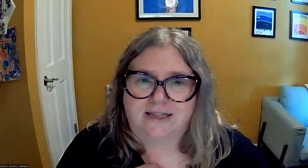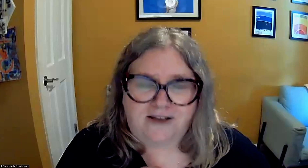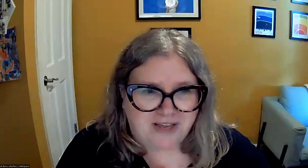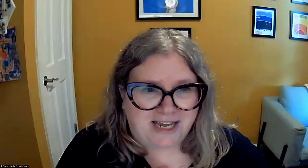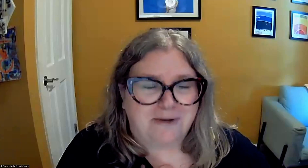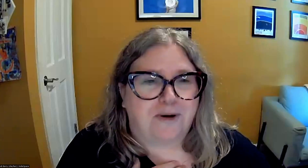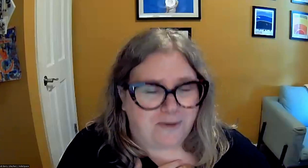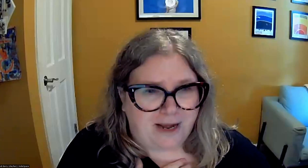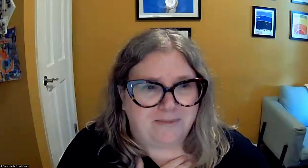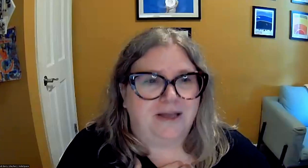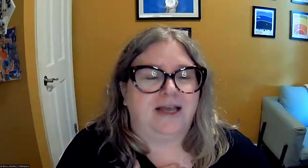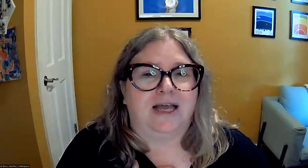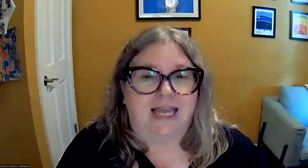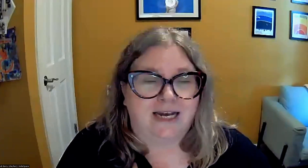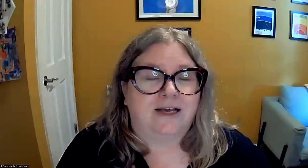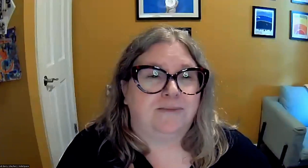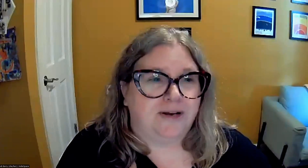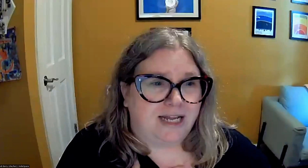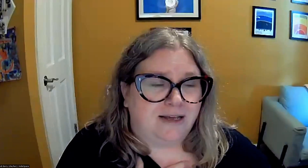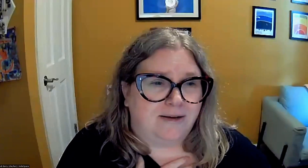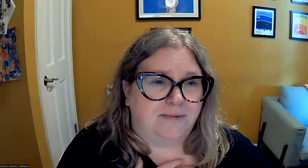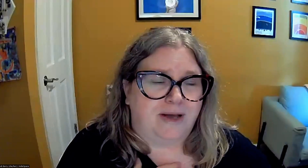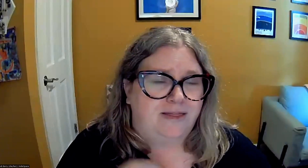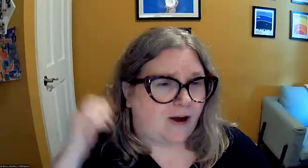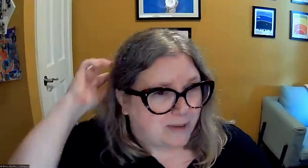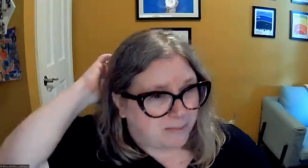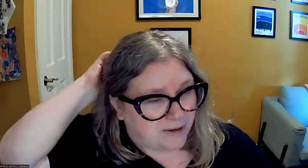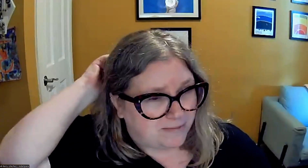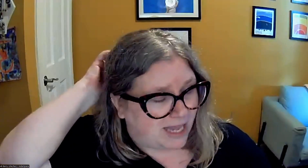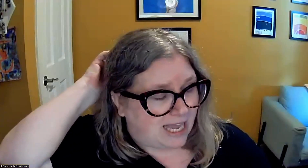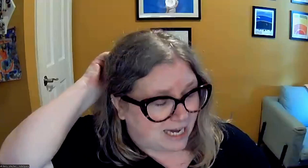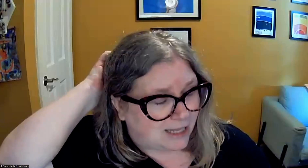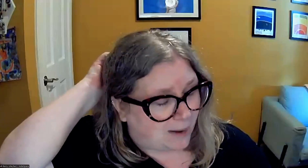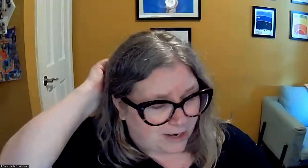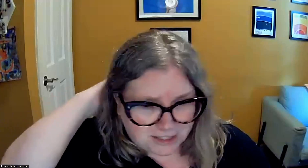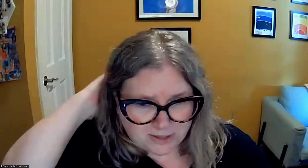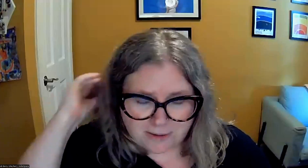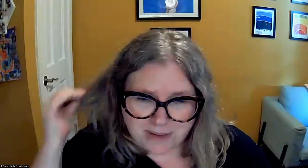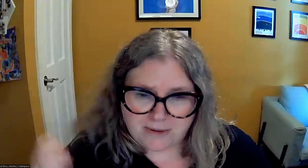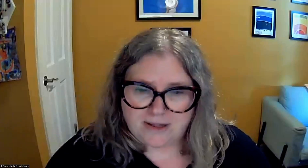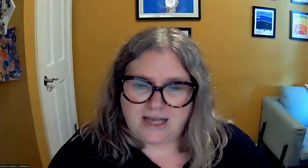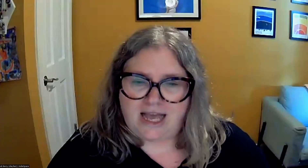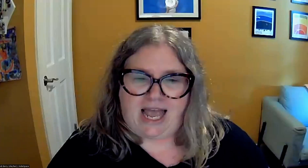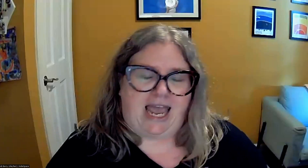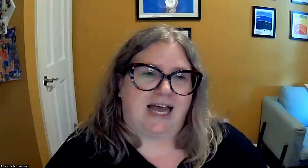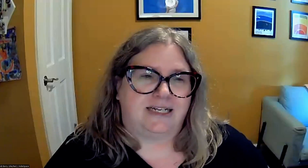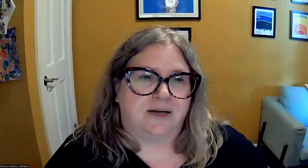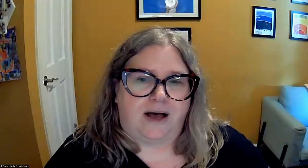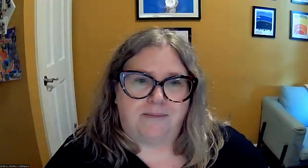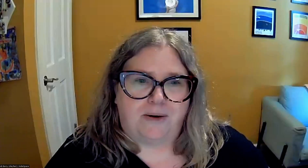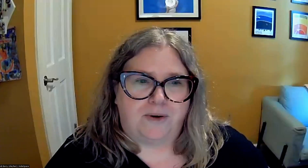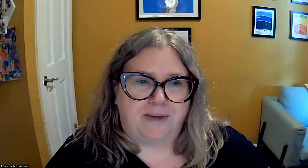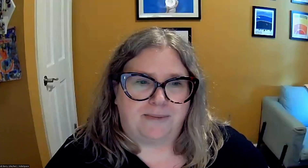caring, loving program in community with our people, like in collaboration with our people,